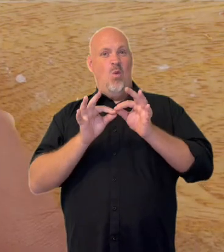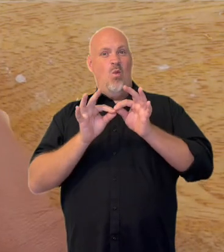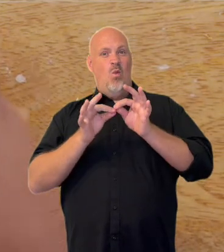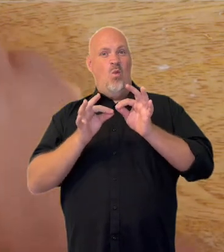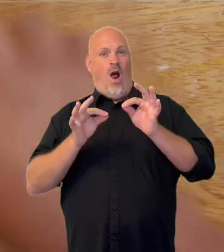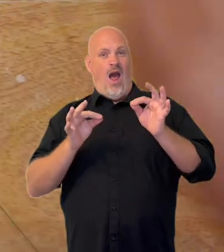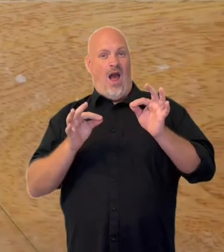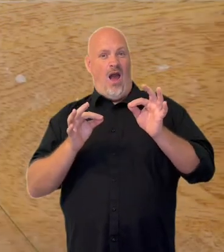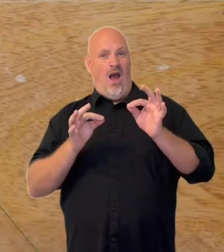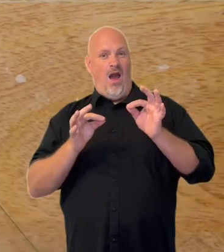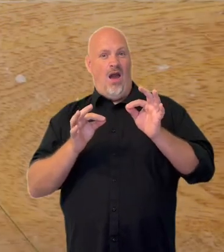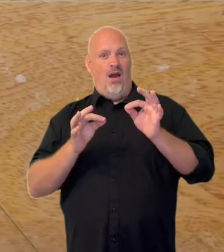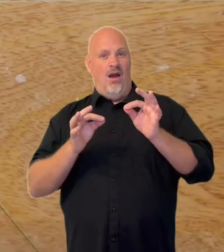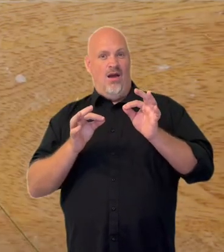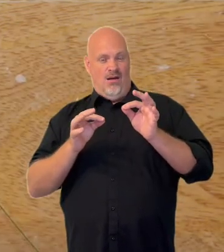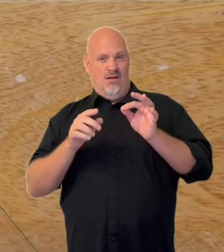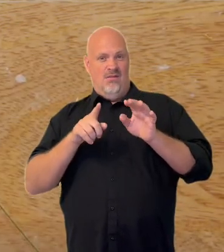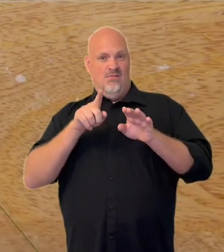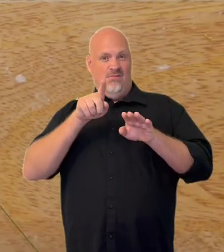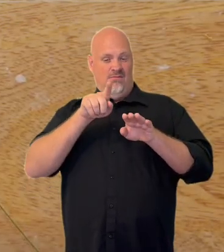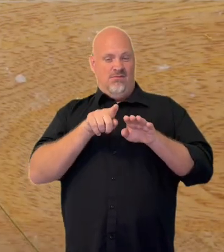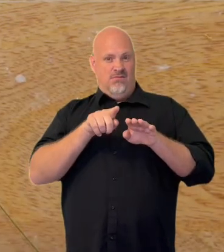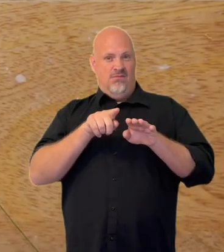glue down the middle,